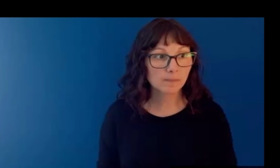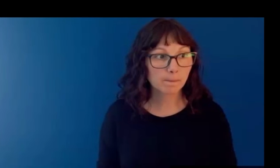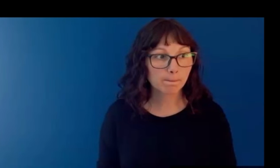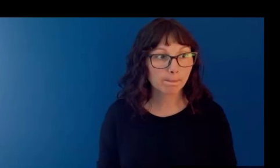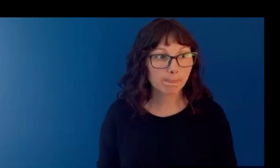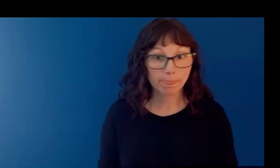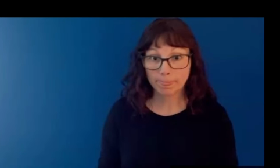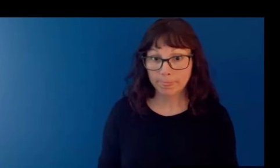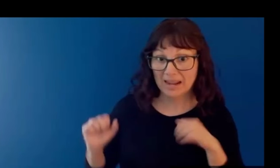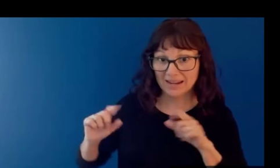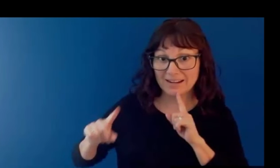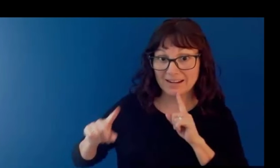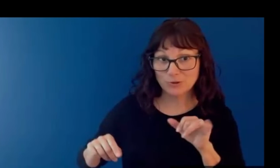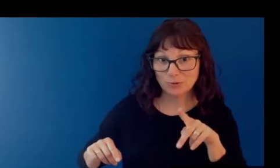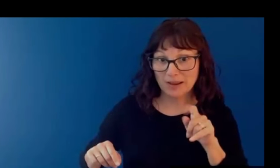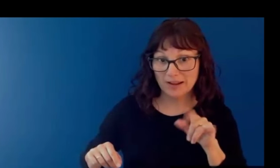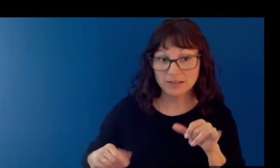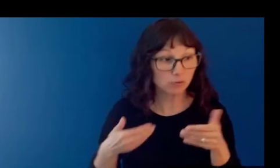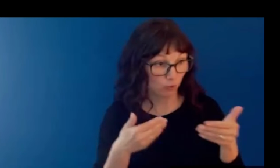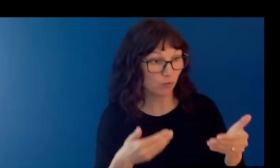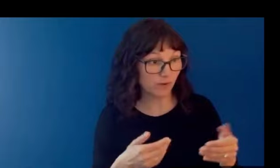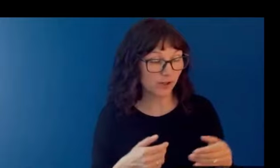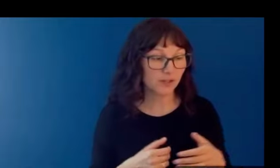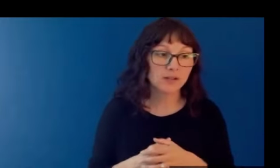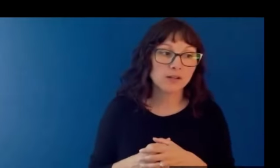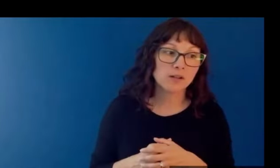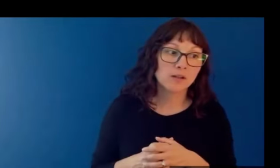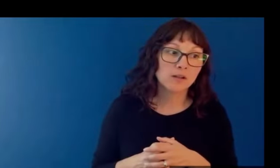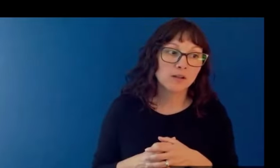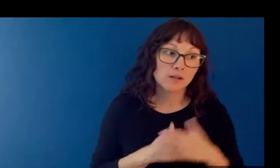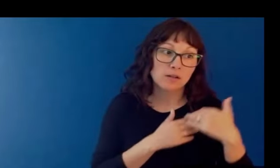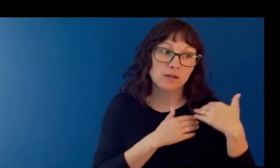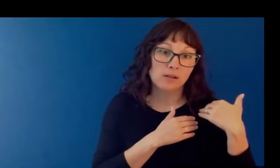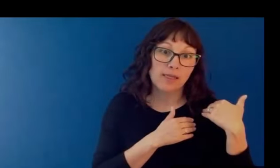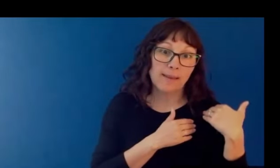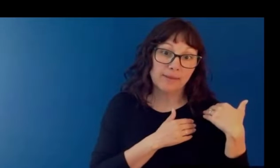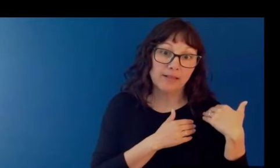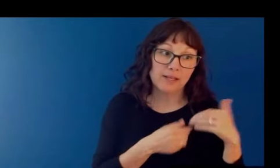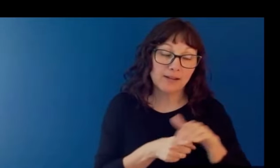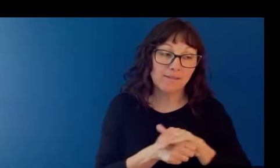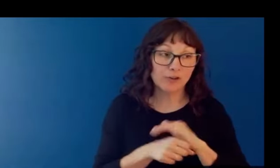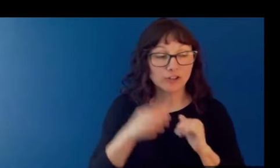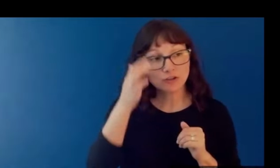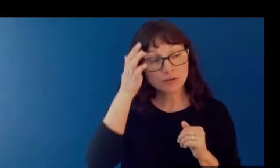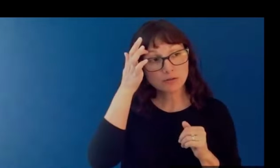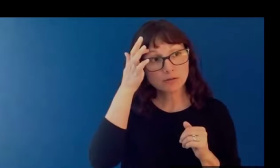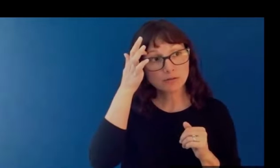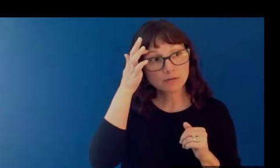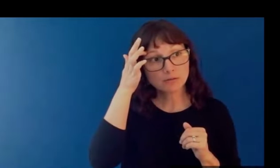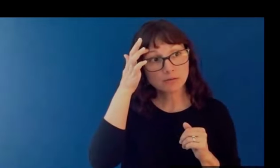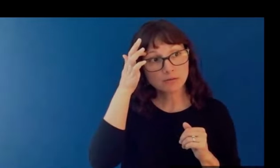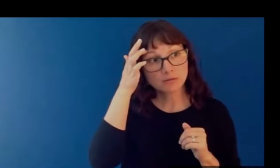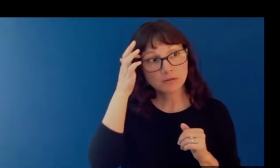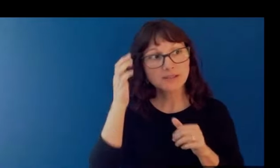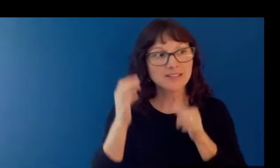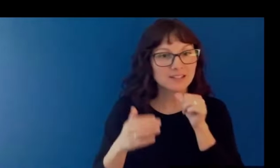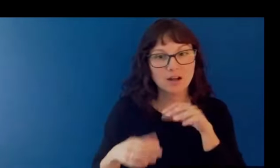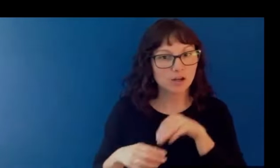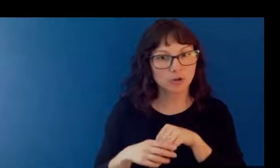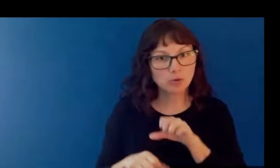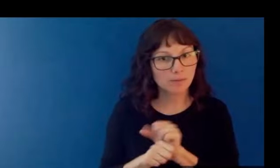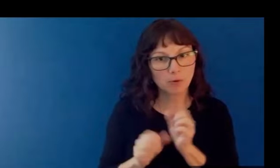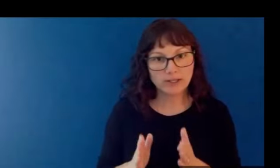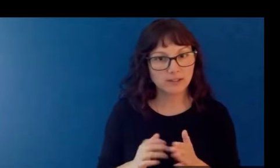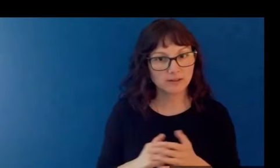I can answer that one too, Patty. Go for it. Liability coverage is not going to cover your